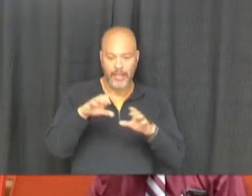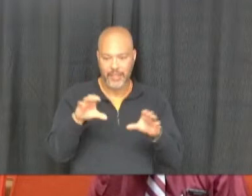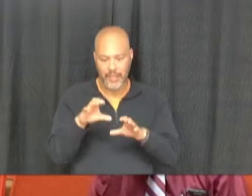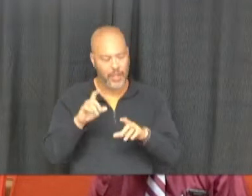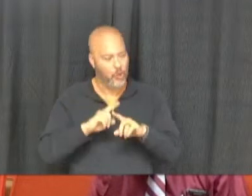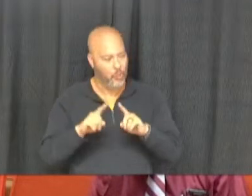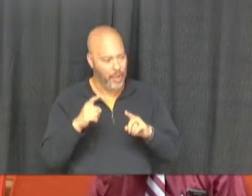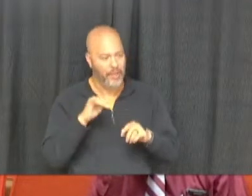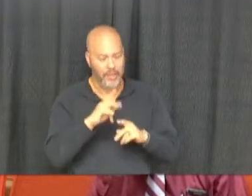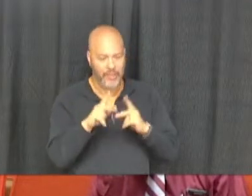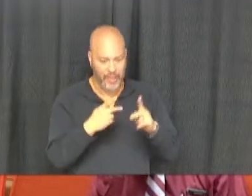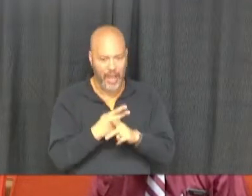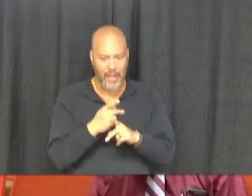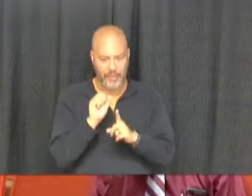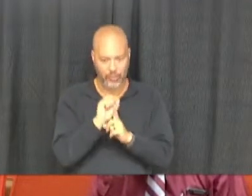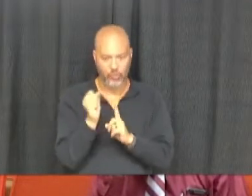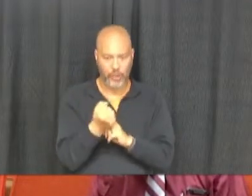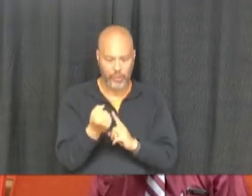types of cases.